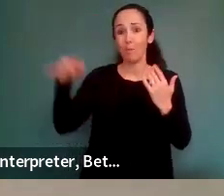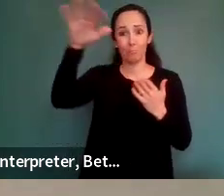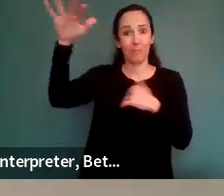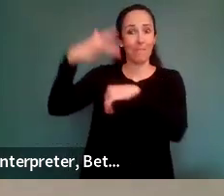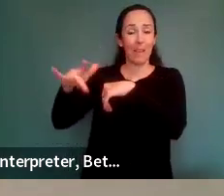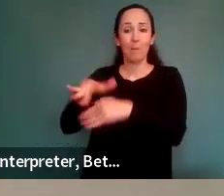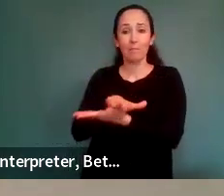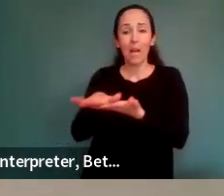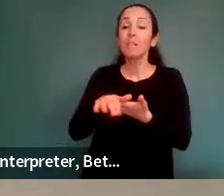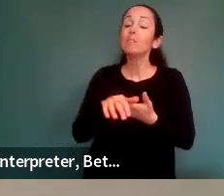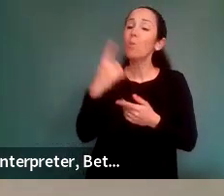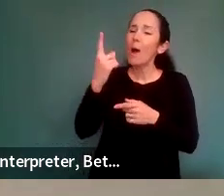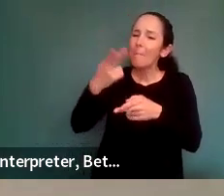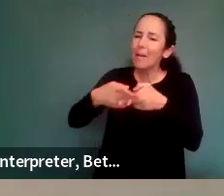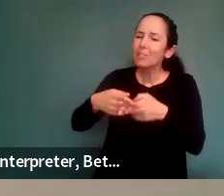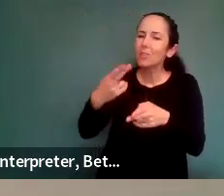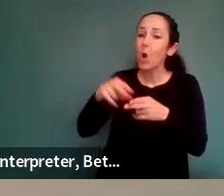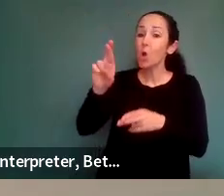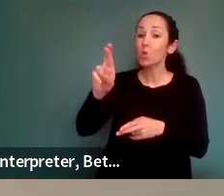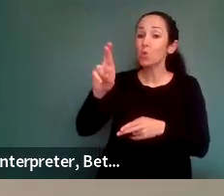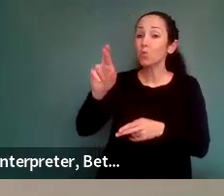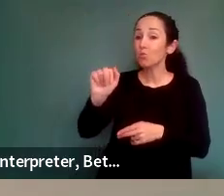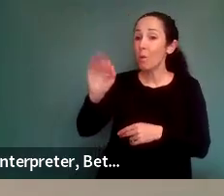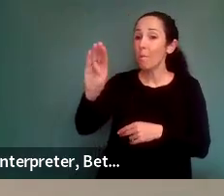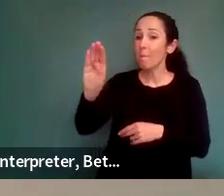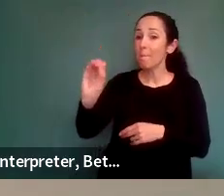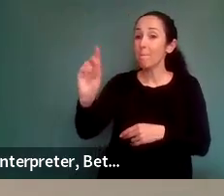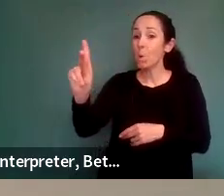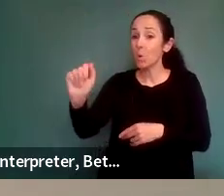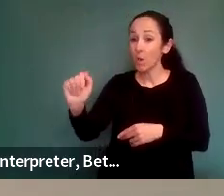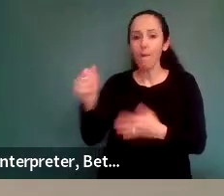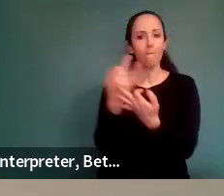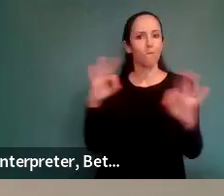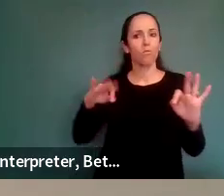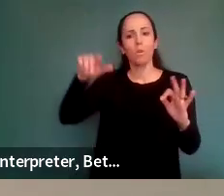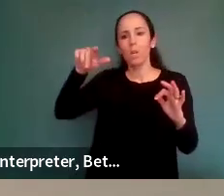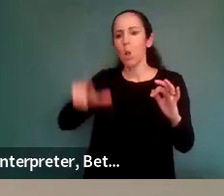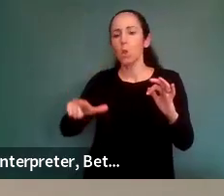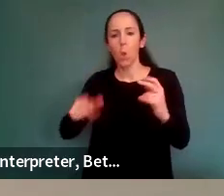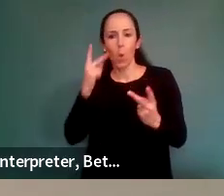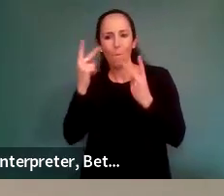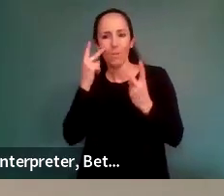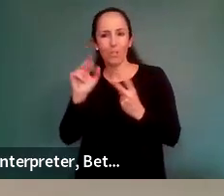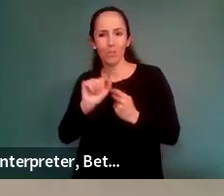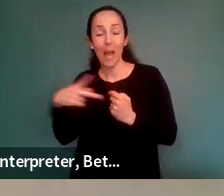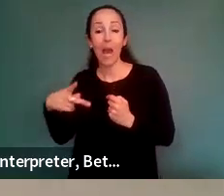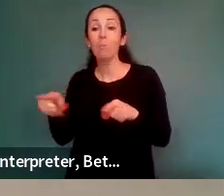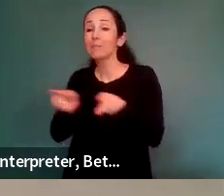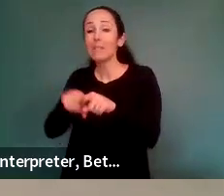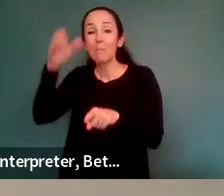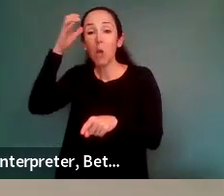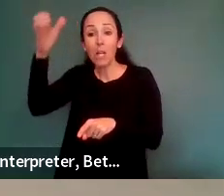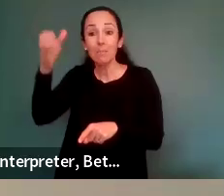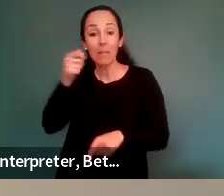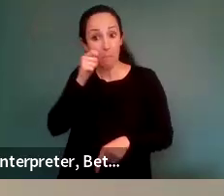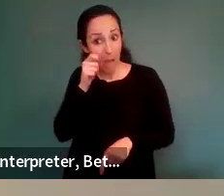Roboca, it's a free low vision app, almost like having a handheld magnifier that's